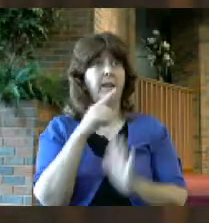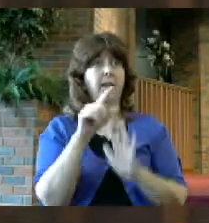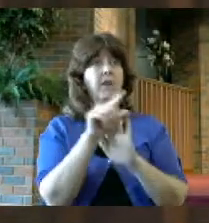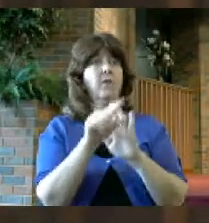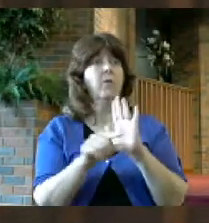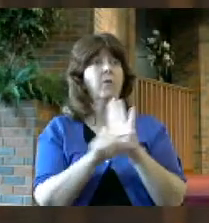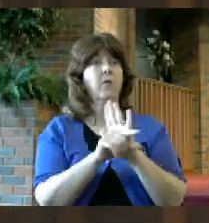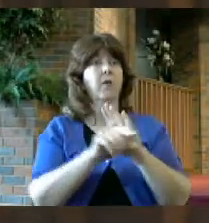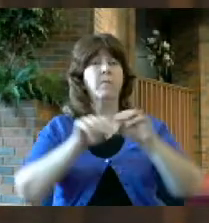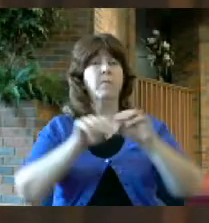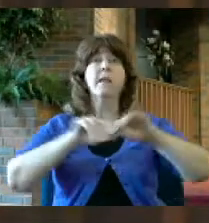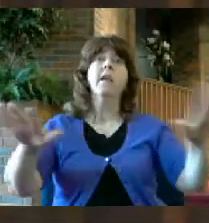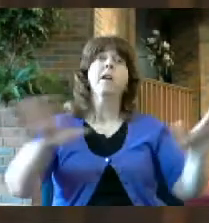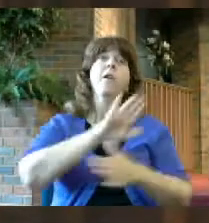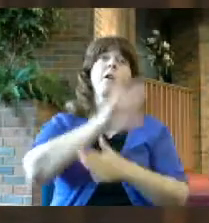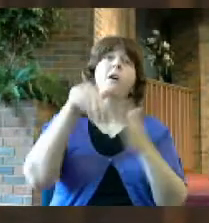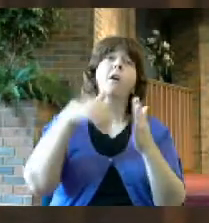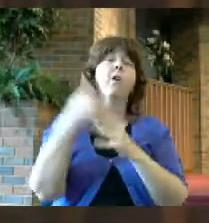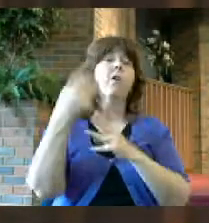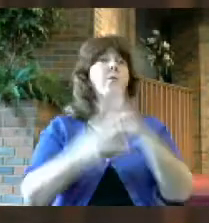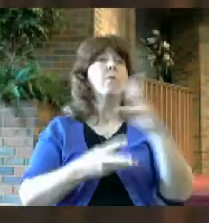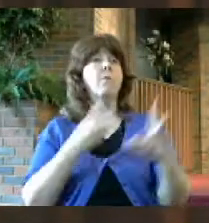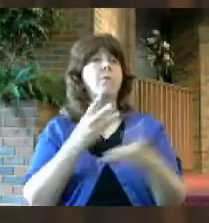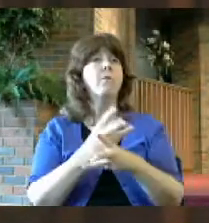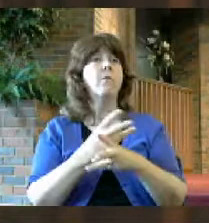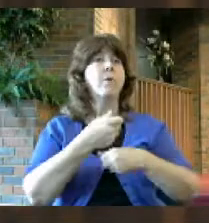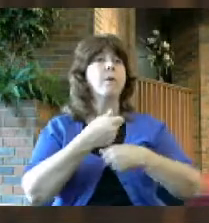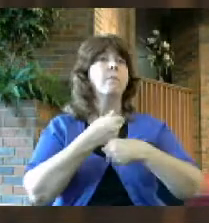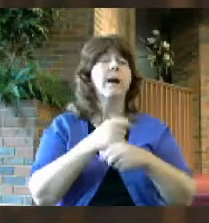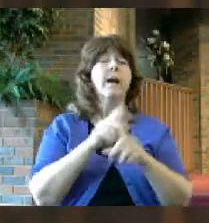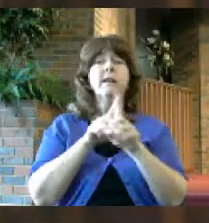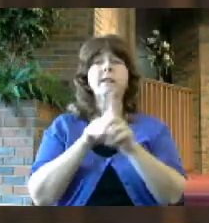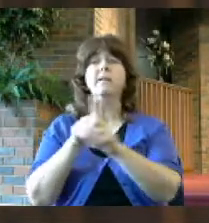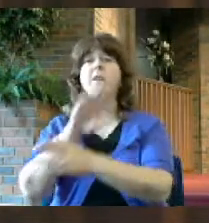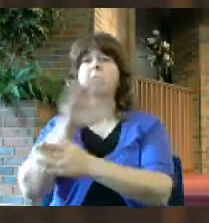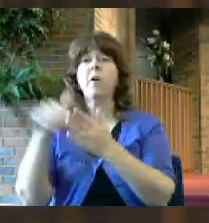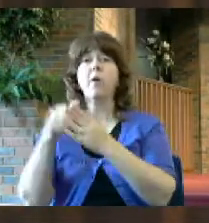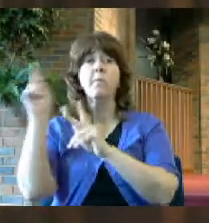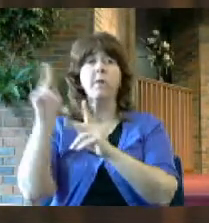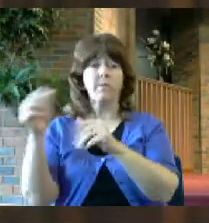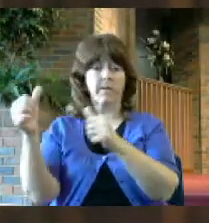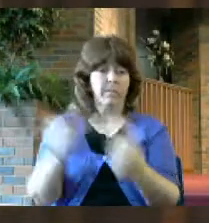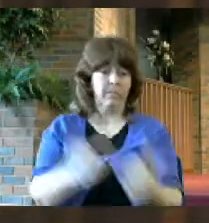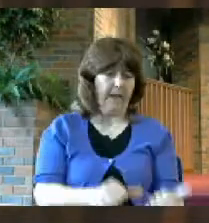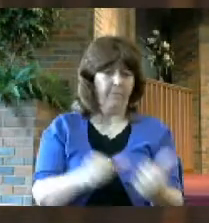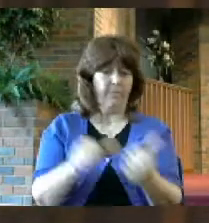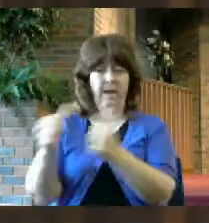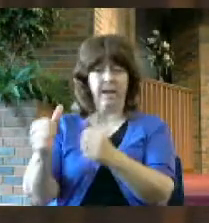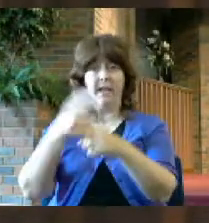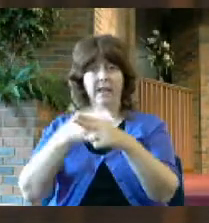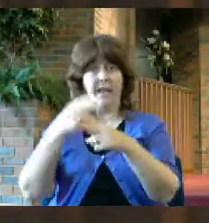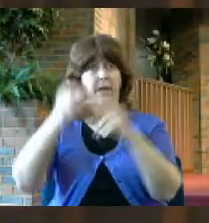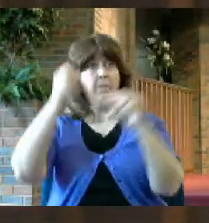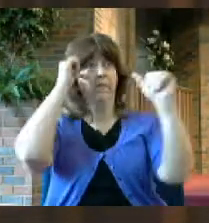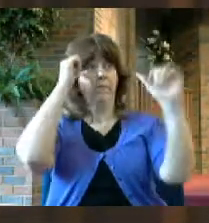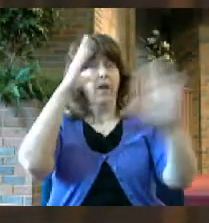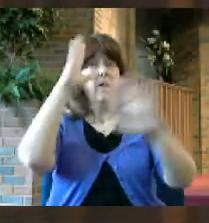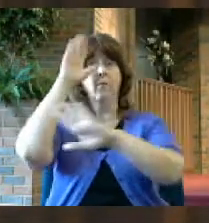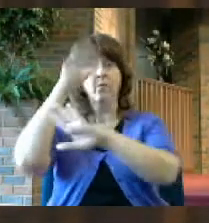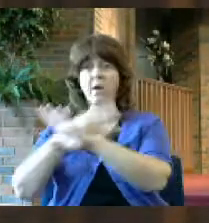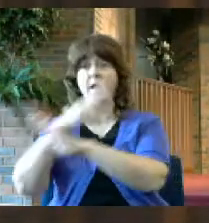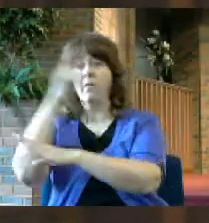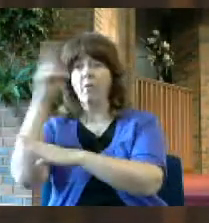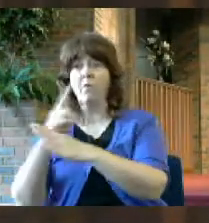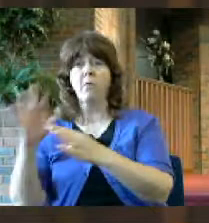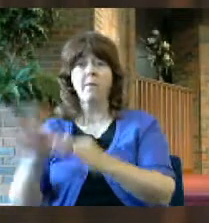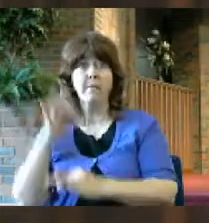make disciples of all the nations, baptizing them in the name of the Father and the Son and the Holy Spirit. And when you have people who say, well, you don't have to do any